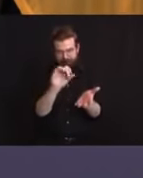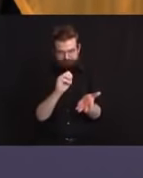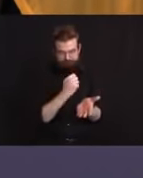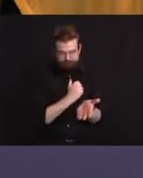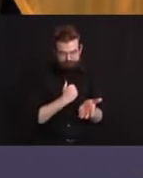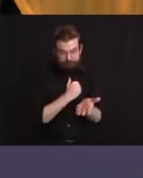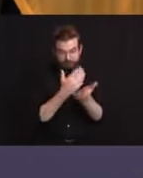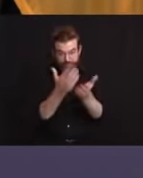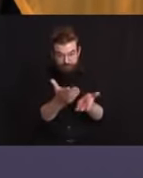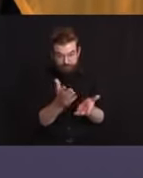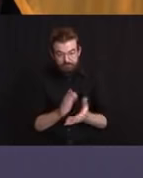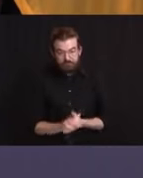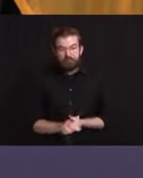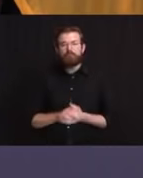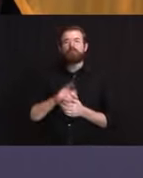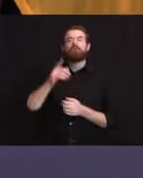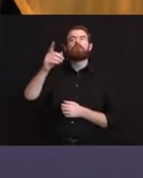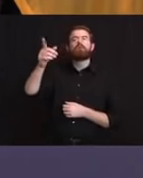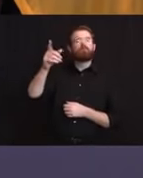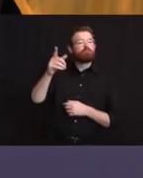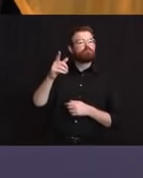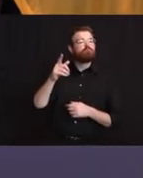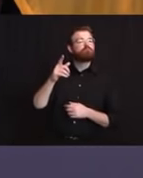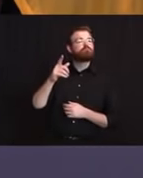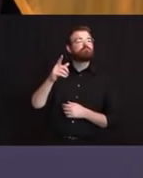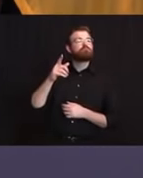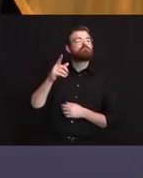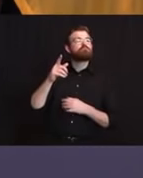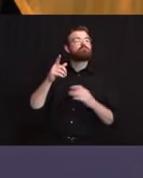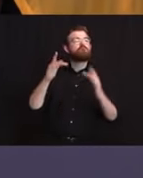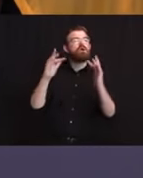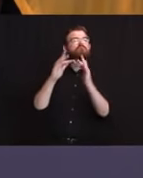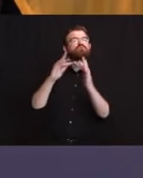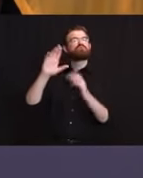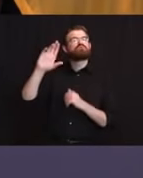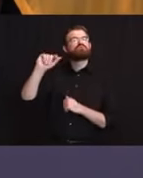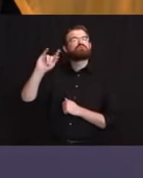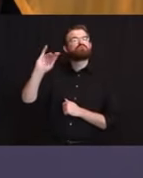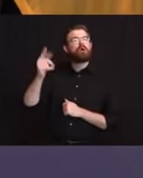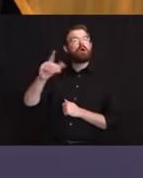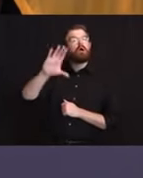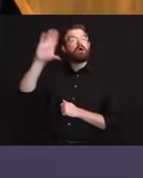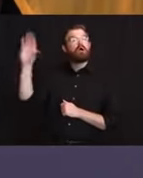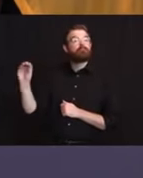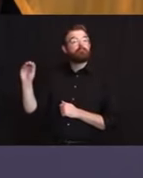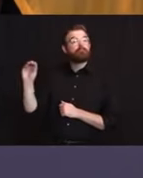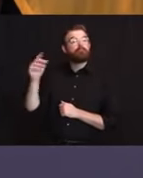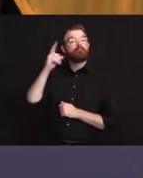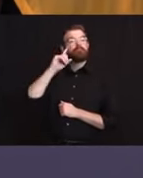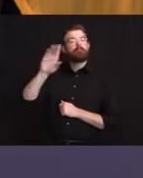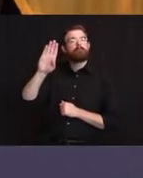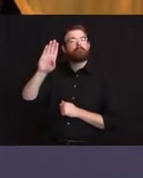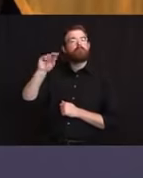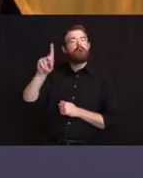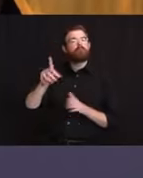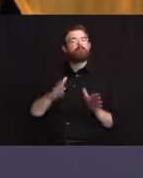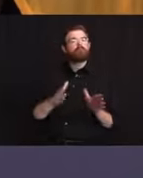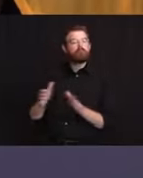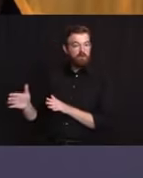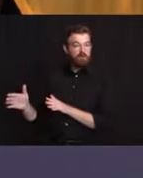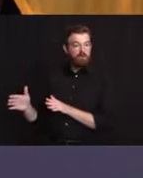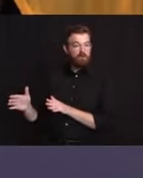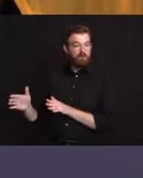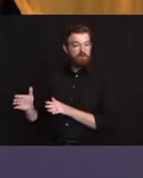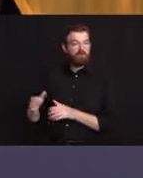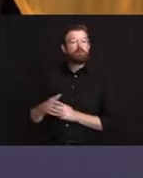companies about your borrowing and budget plans? And when can restaurants expect to open indoor